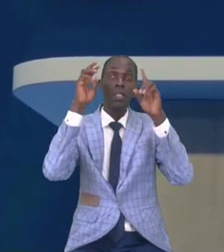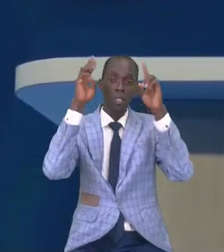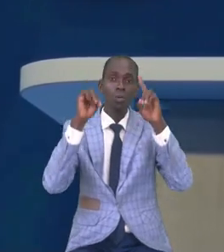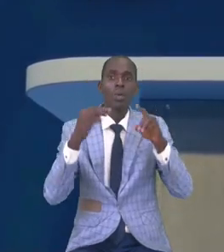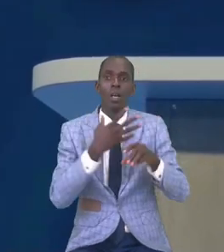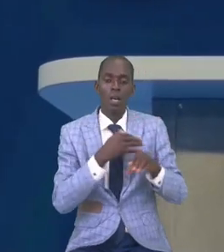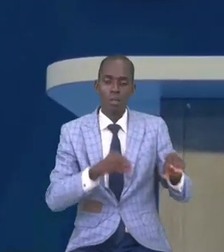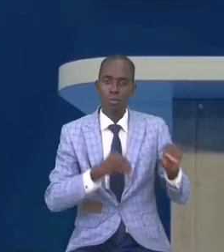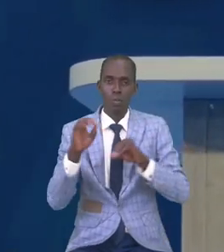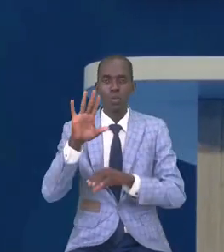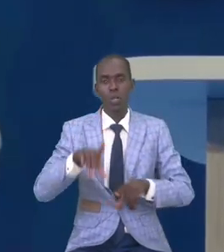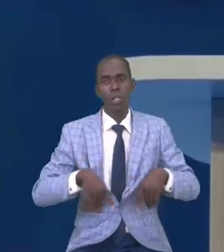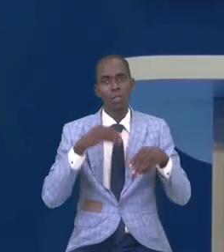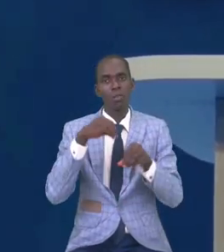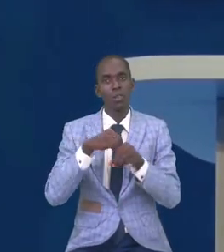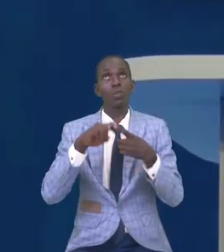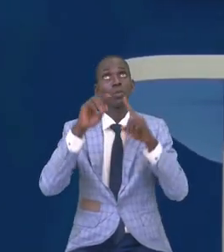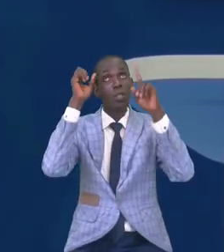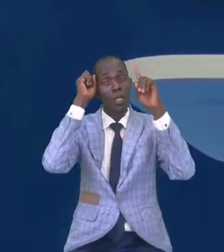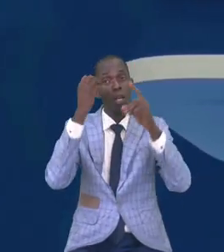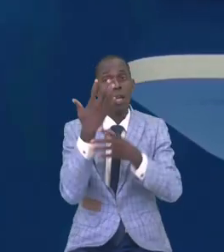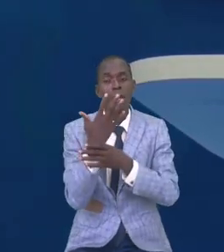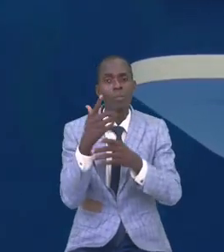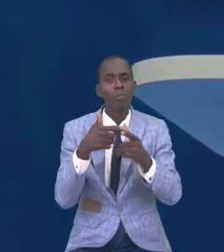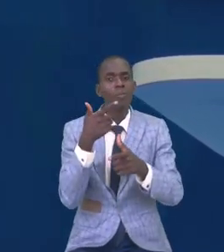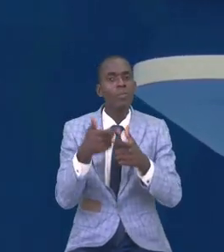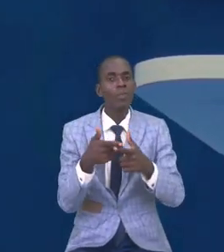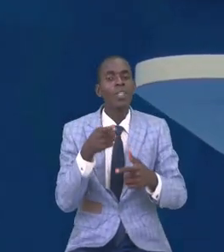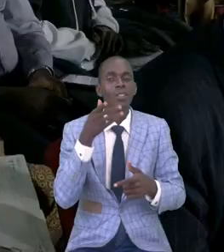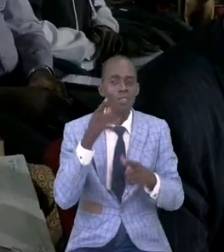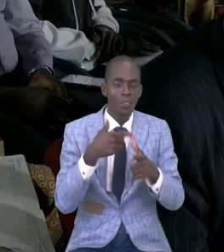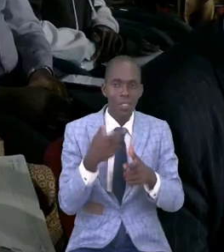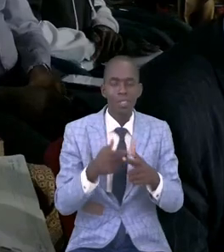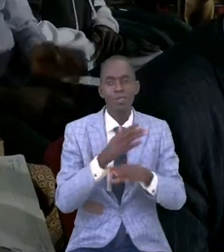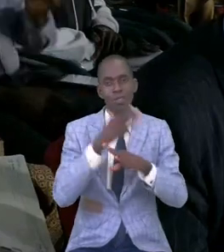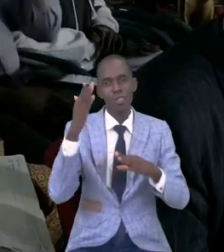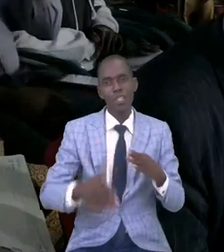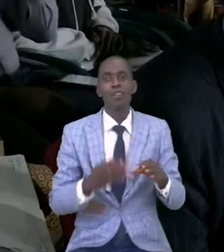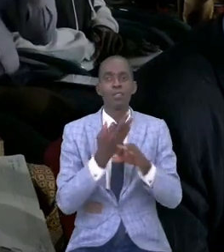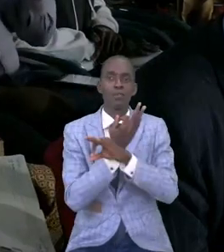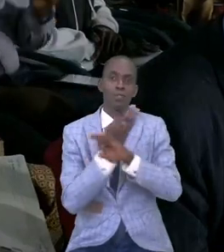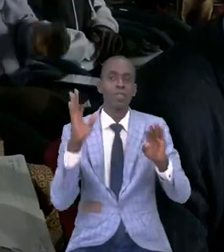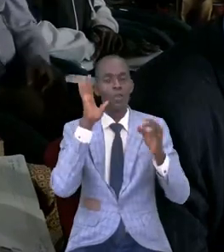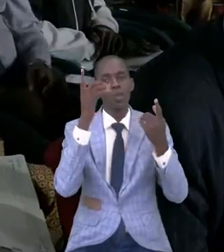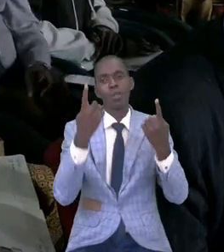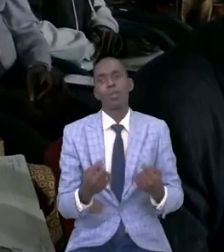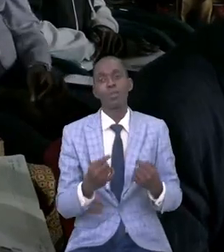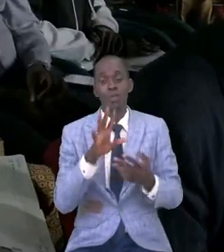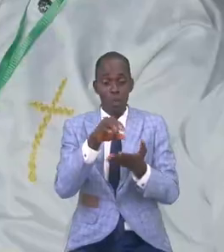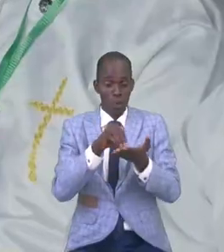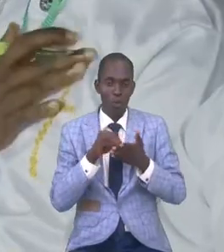life into his hand. Then total freedom will come. Your own